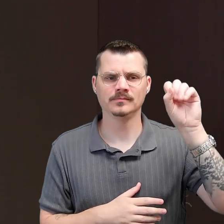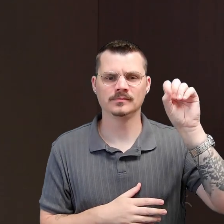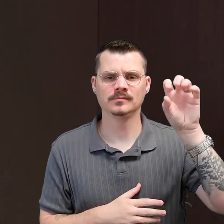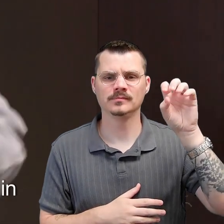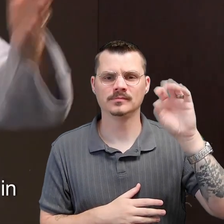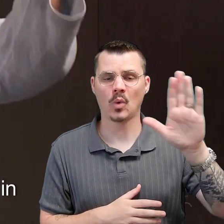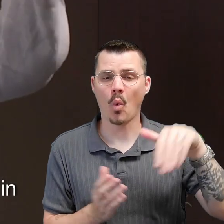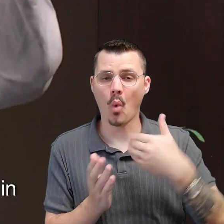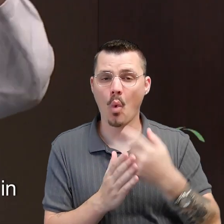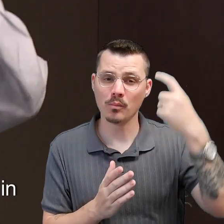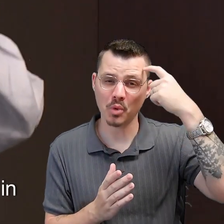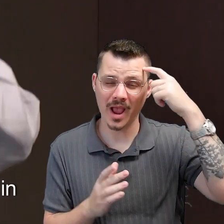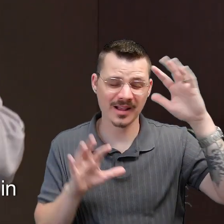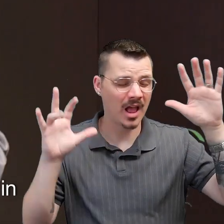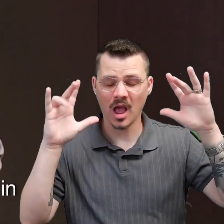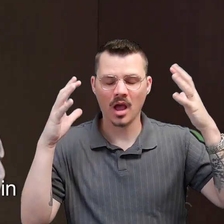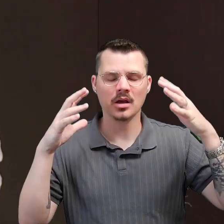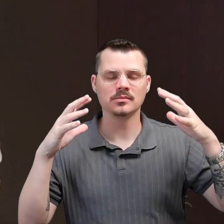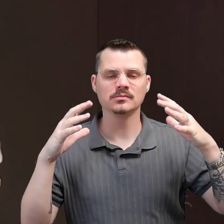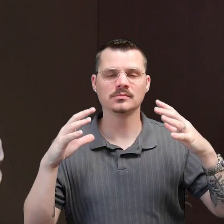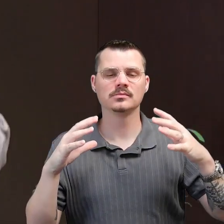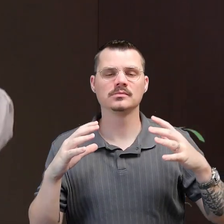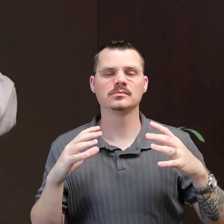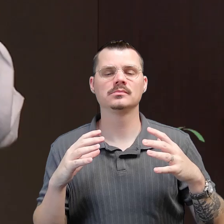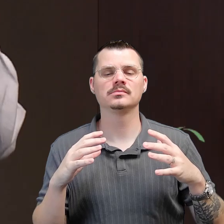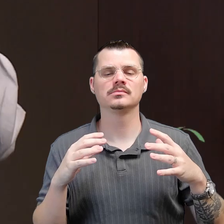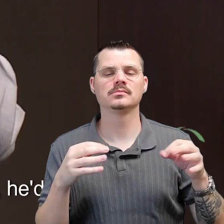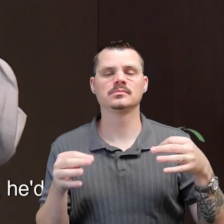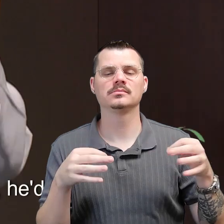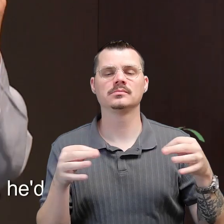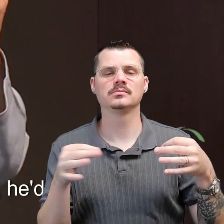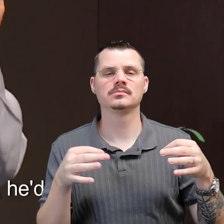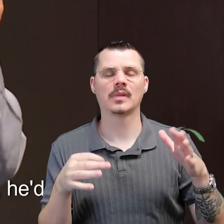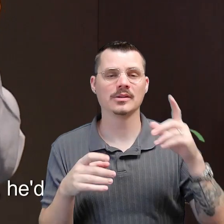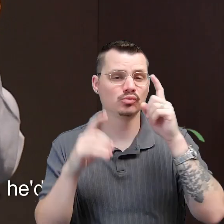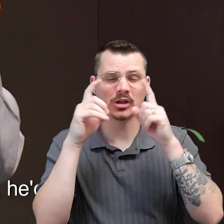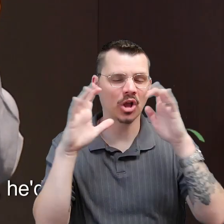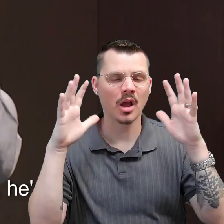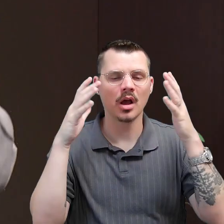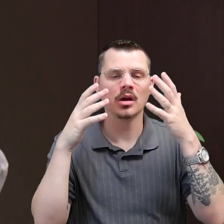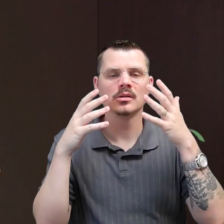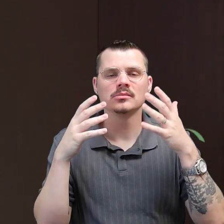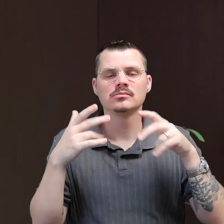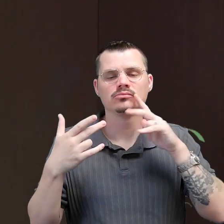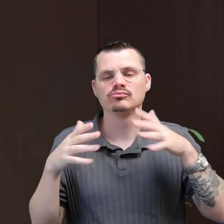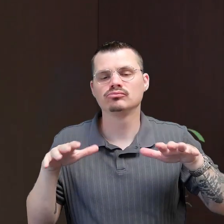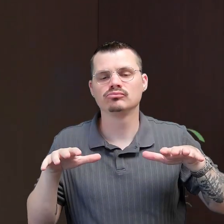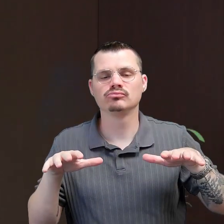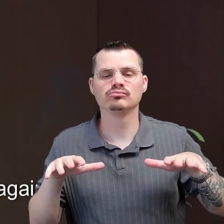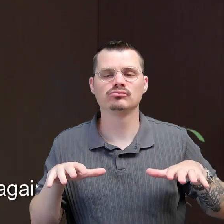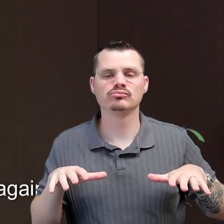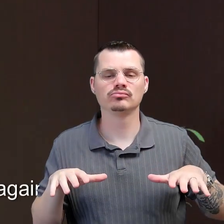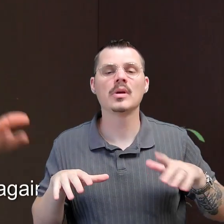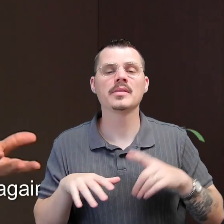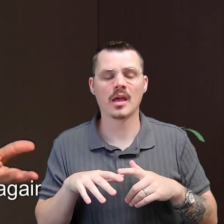that, it's like his whole brain would relax in front of your eyes. His expression would clear, he'd start to look calm,